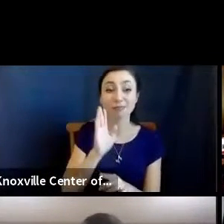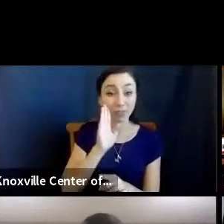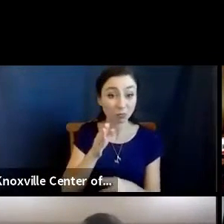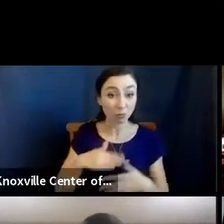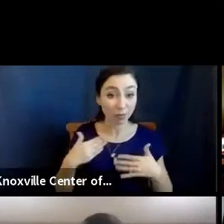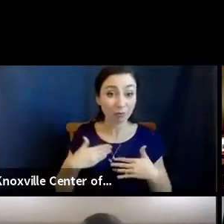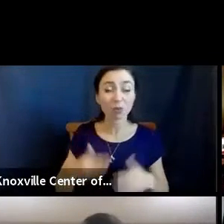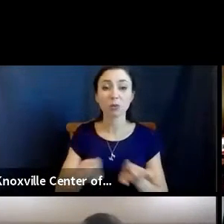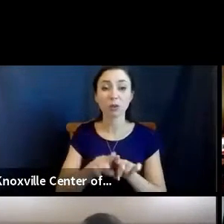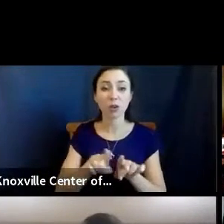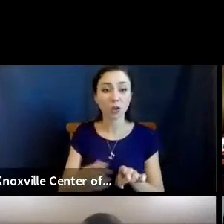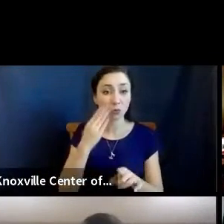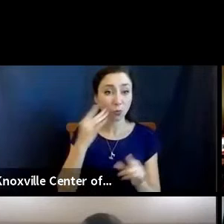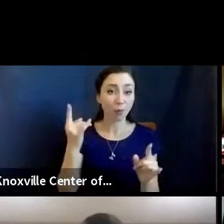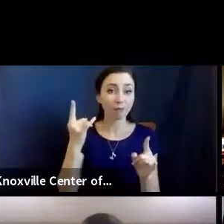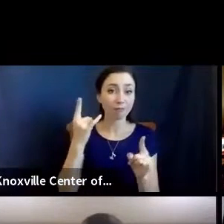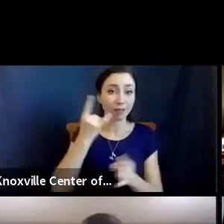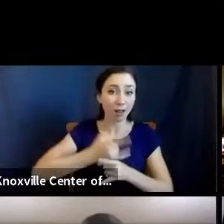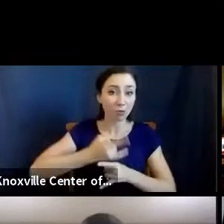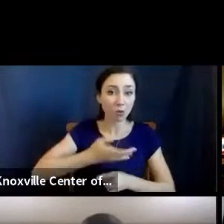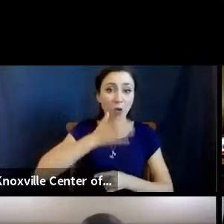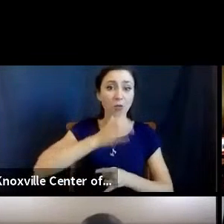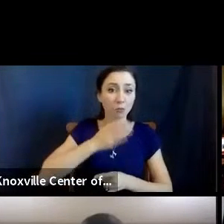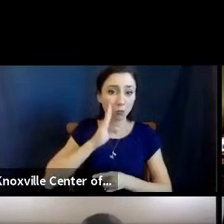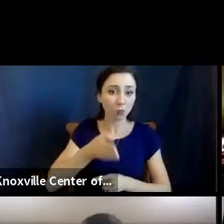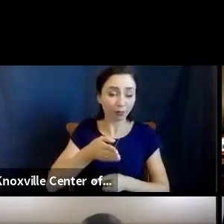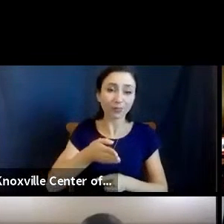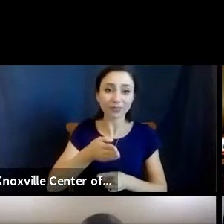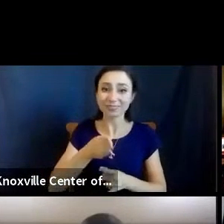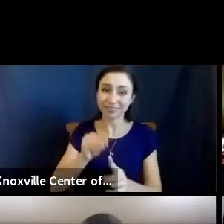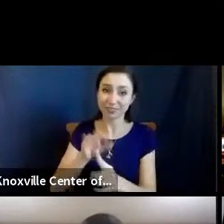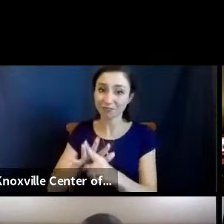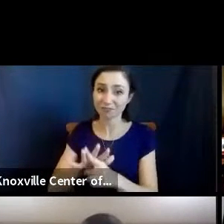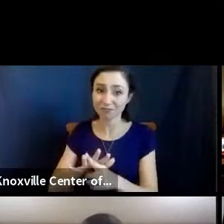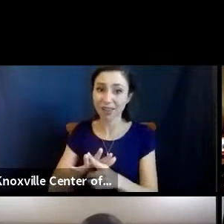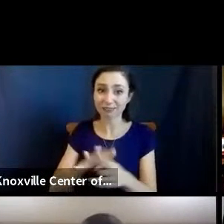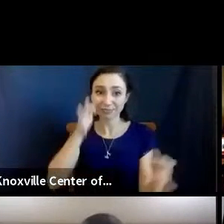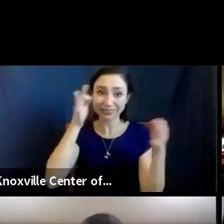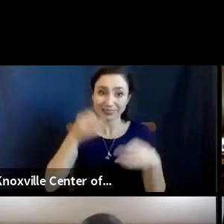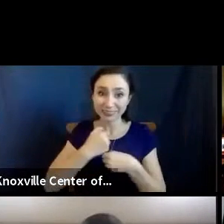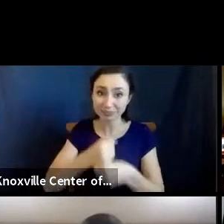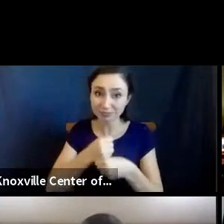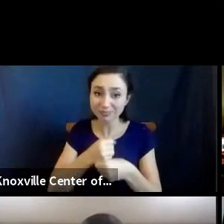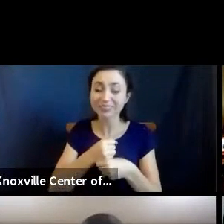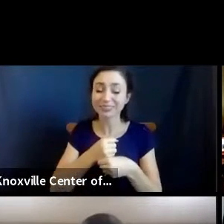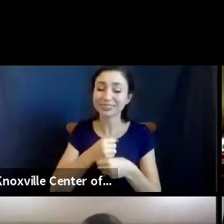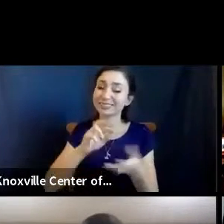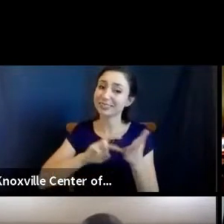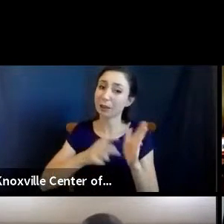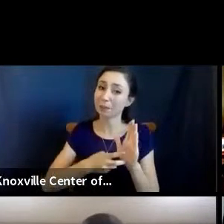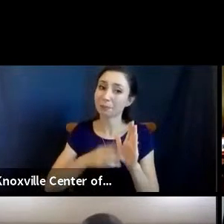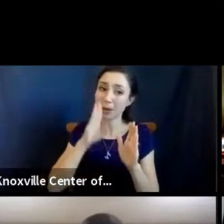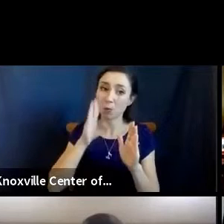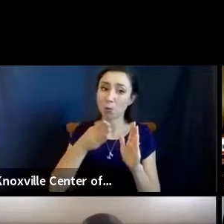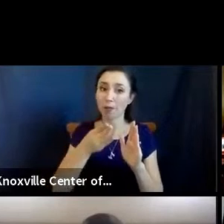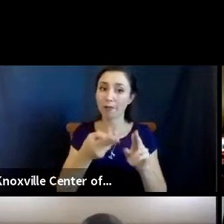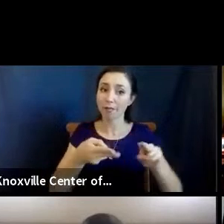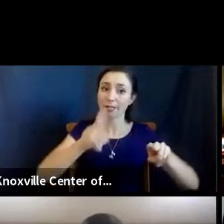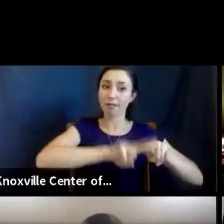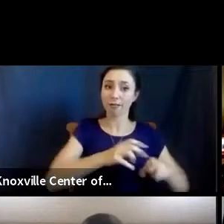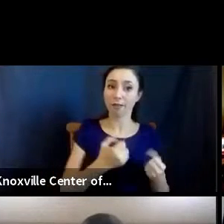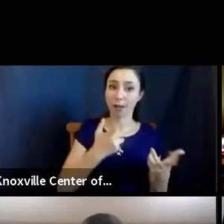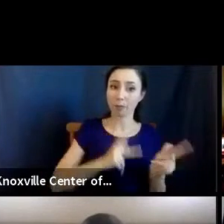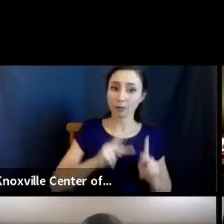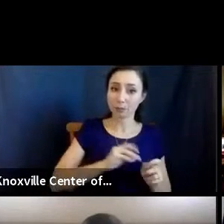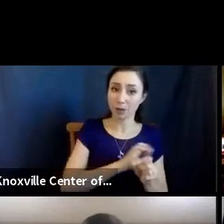that alcohol consumption affects judgment, and that's going to be problematic. Case counts are going to increase. And when these